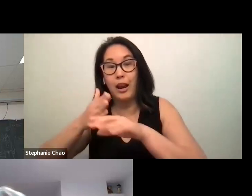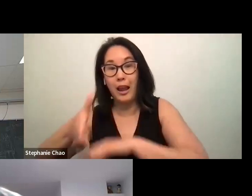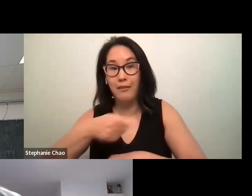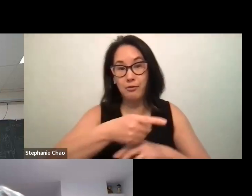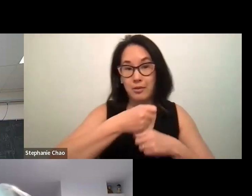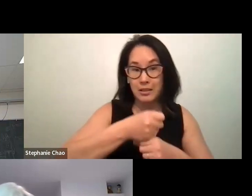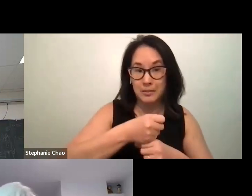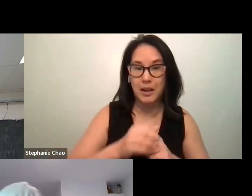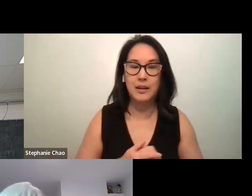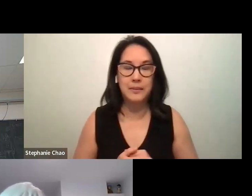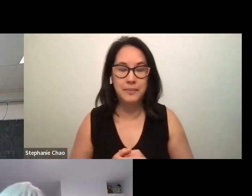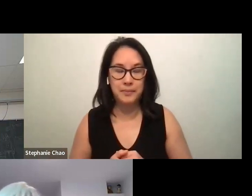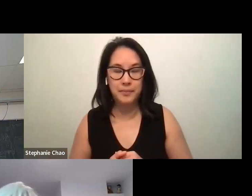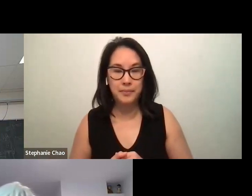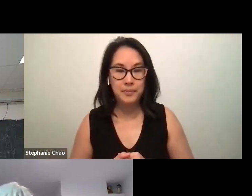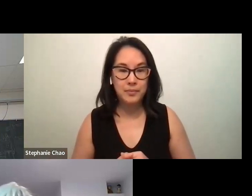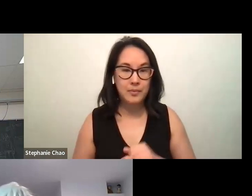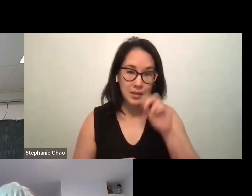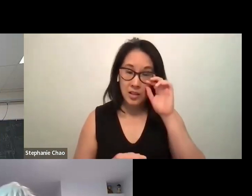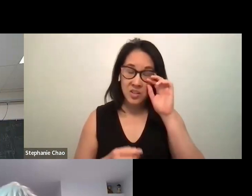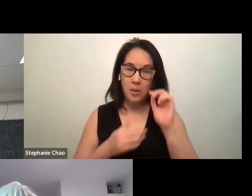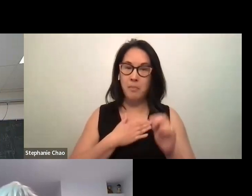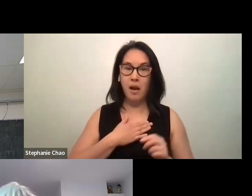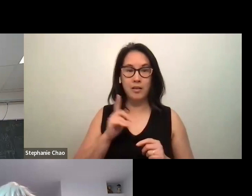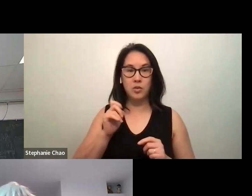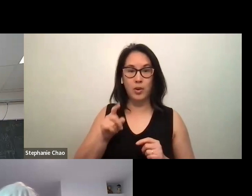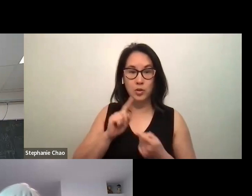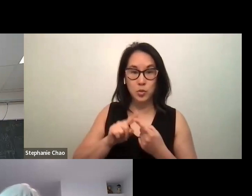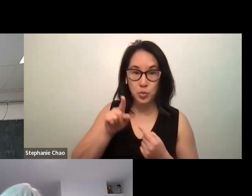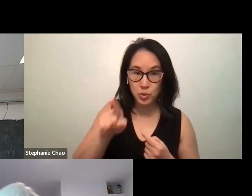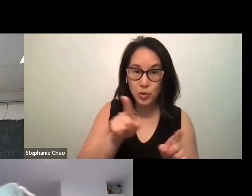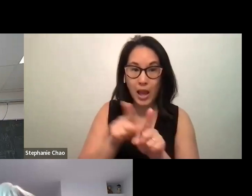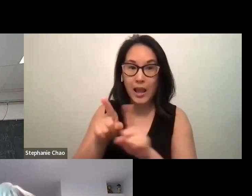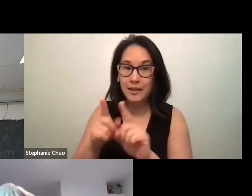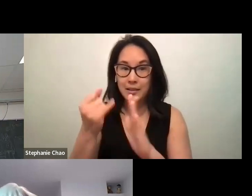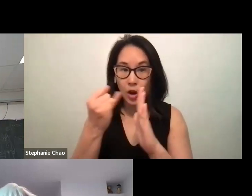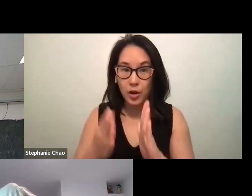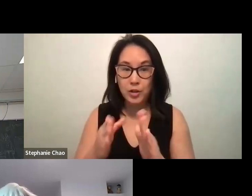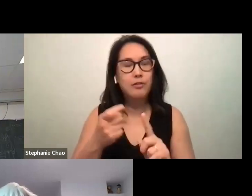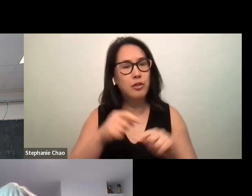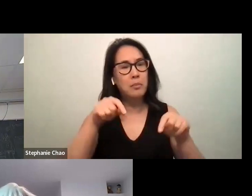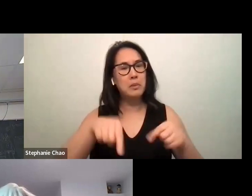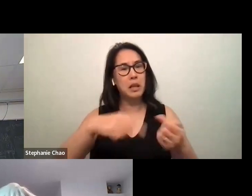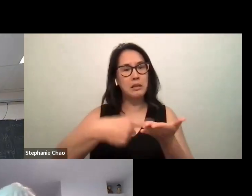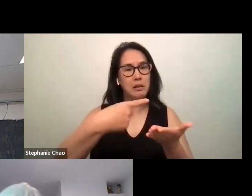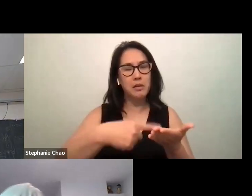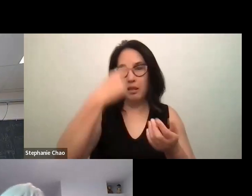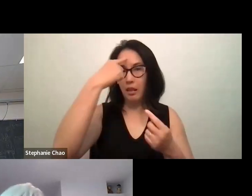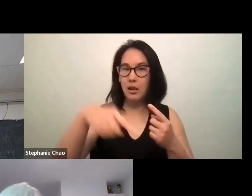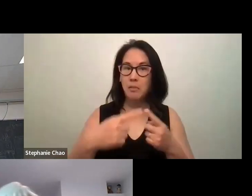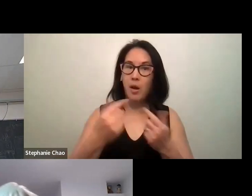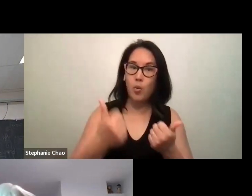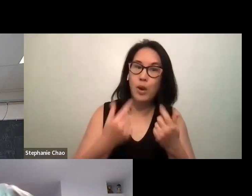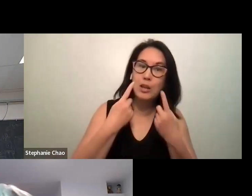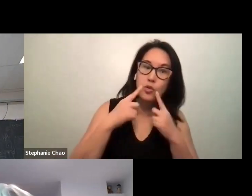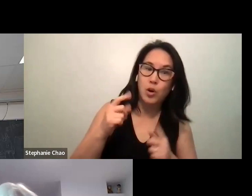put to you as the artist is like, okay, so from this discussion, you can sort of think about what works, what doesn't work, and